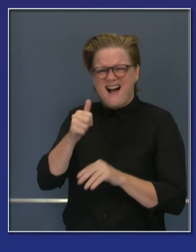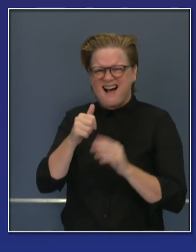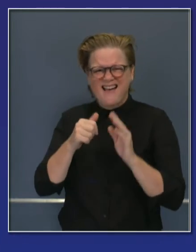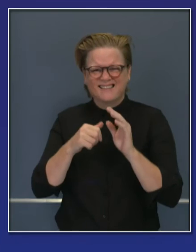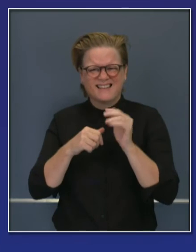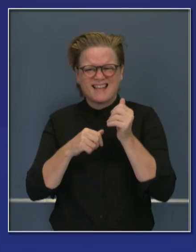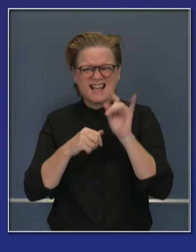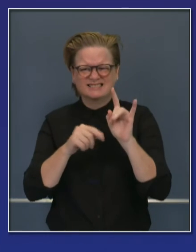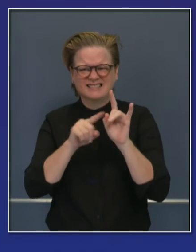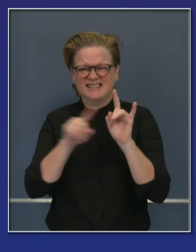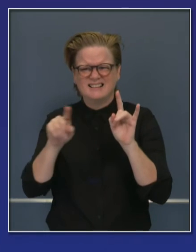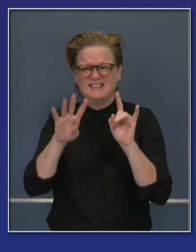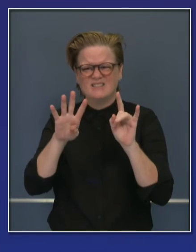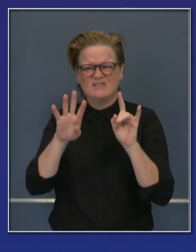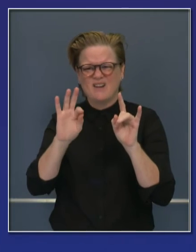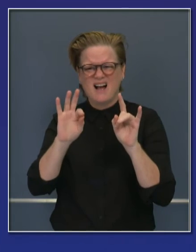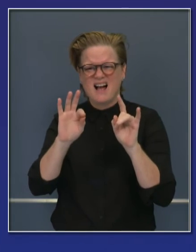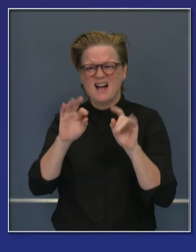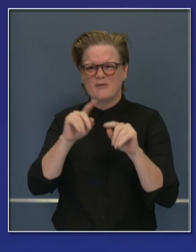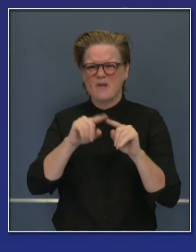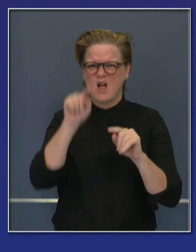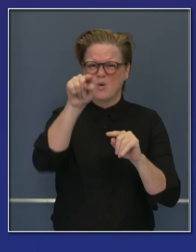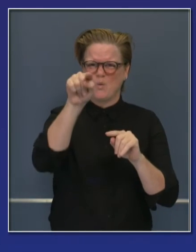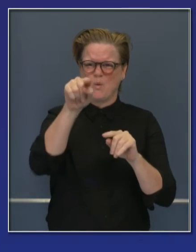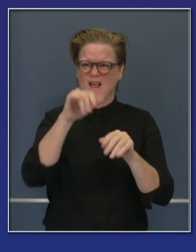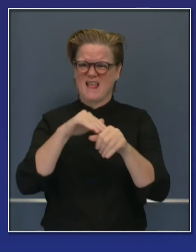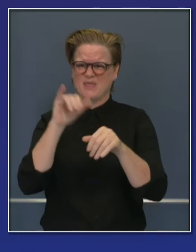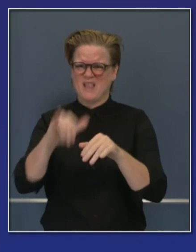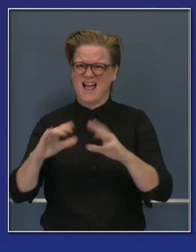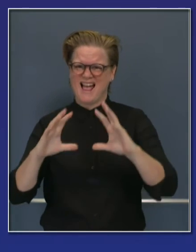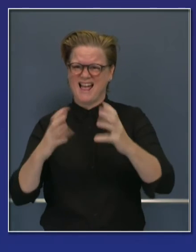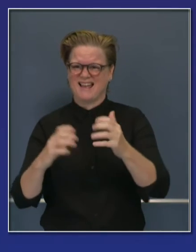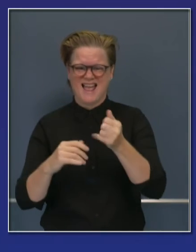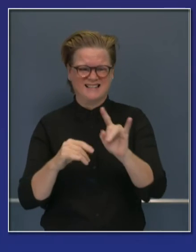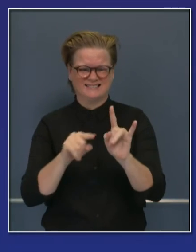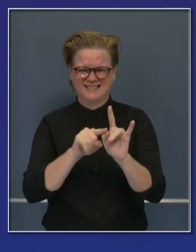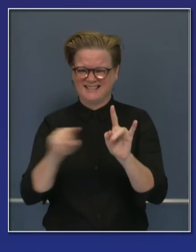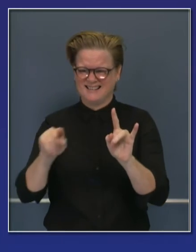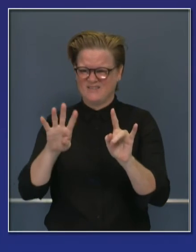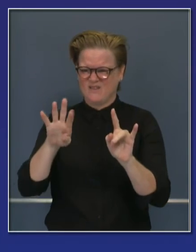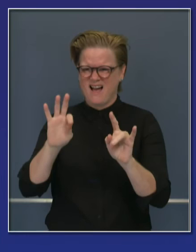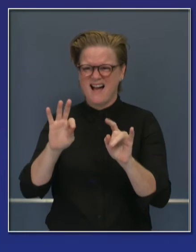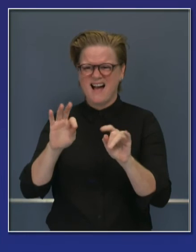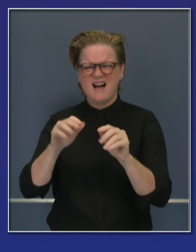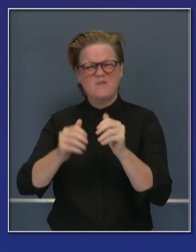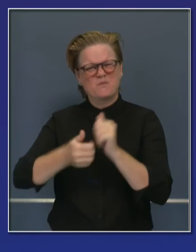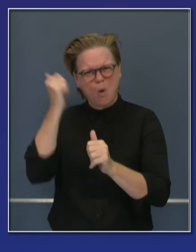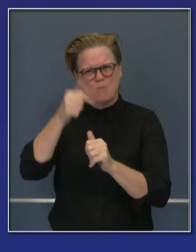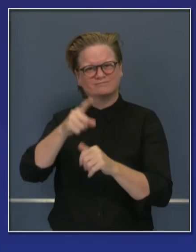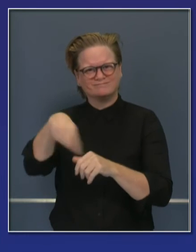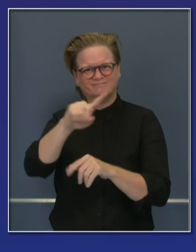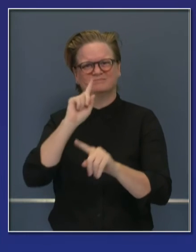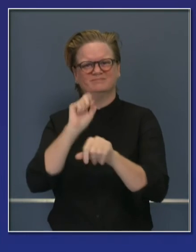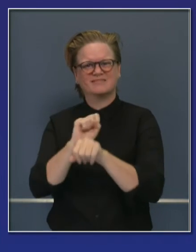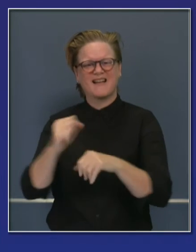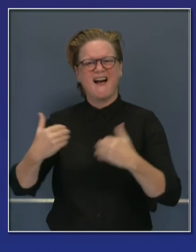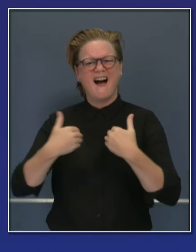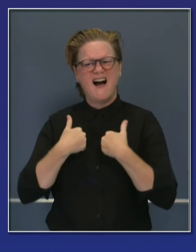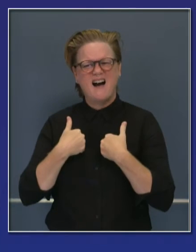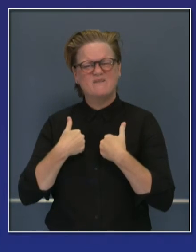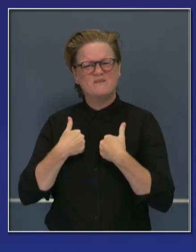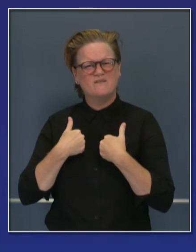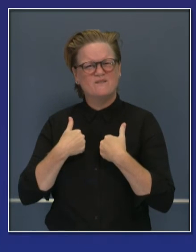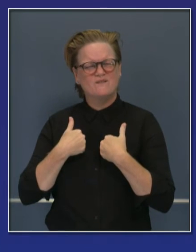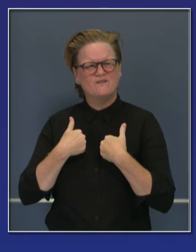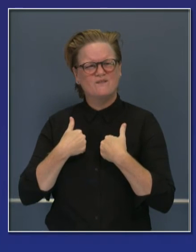cases, yet only 70% of our deaths. The real story in that is, where are all the deaths happening? And that is because although